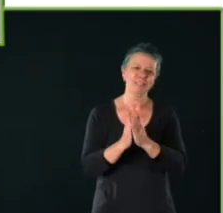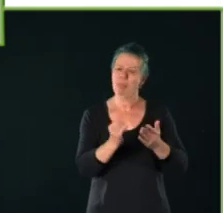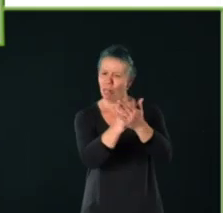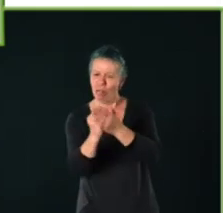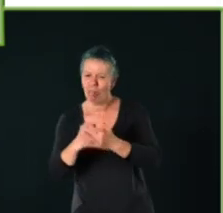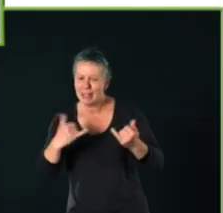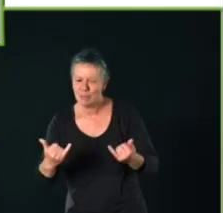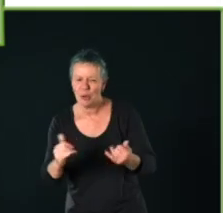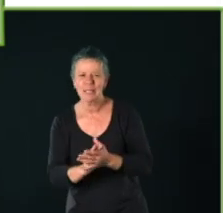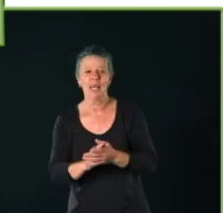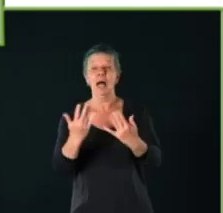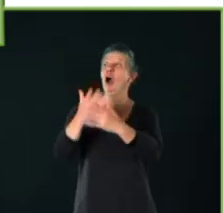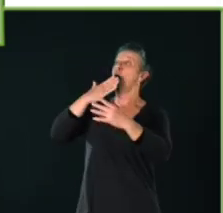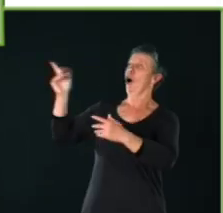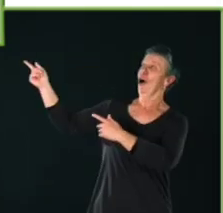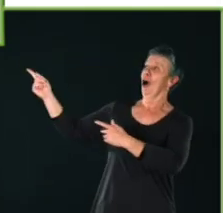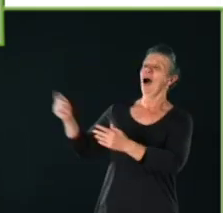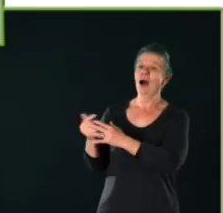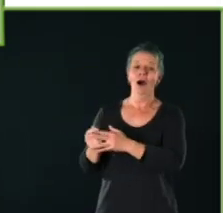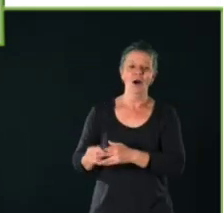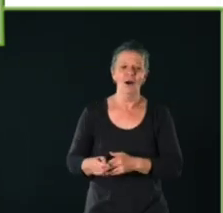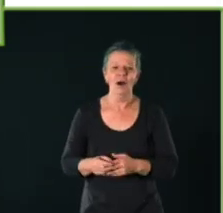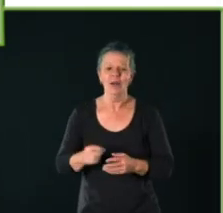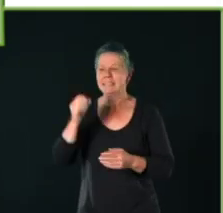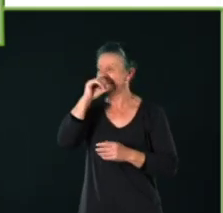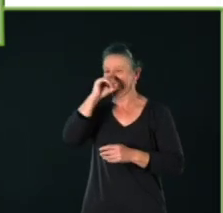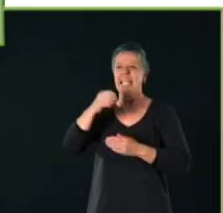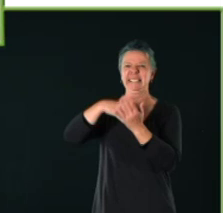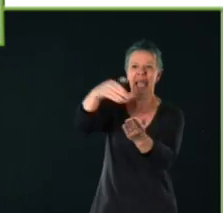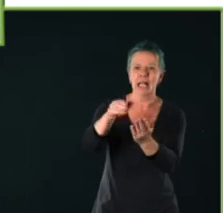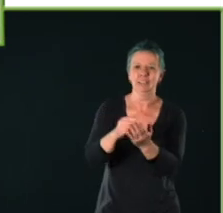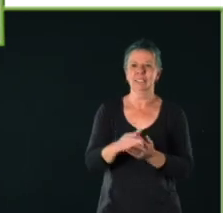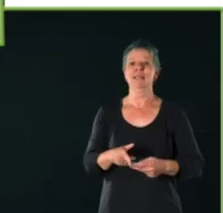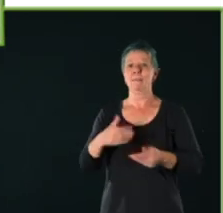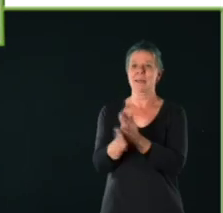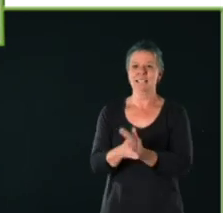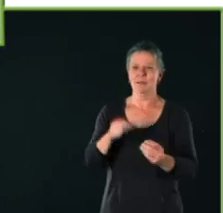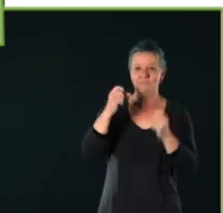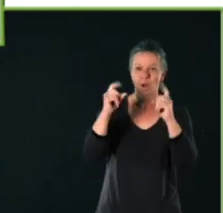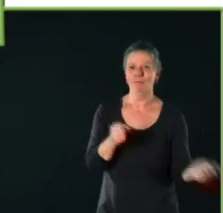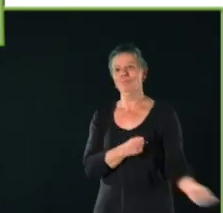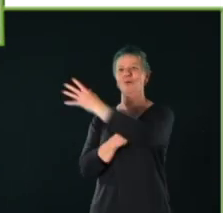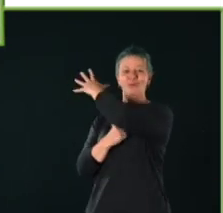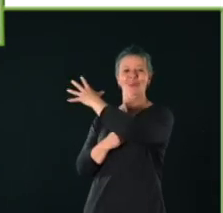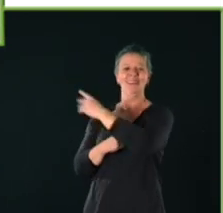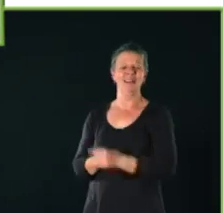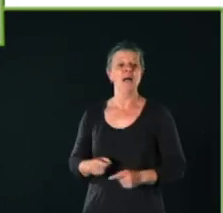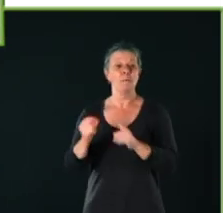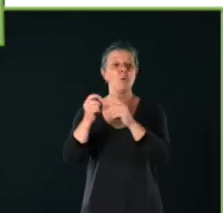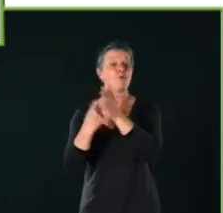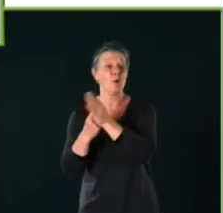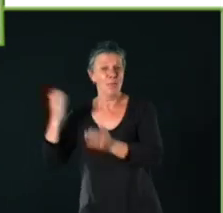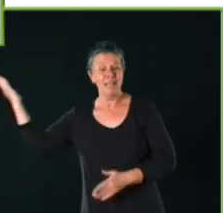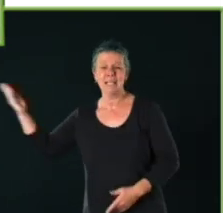religion is very faulty this day and age. Ah! Oh, now this, now sex sells, I was told, so I thought I'd better throw this one in there. Peter